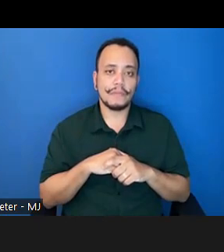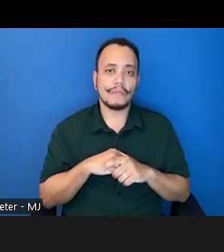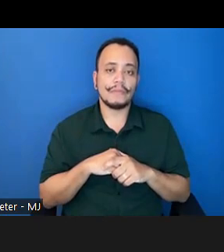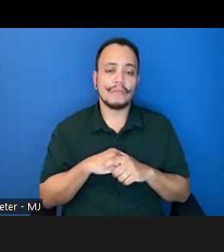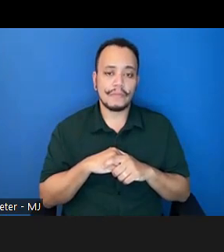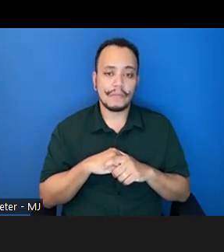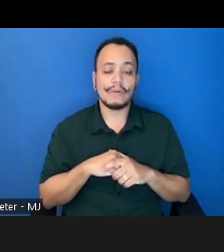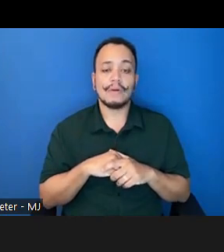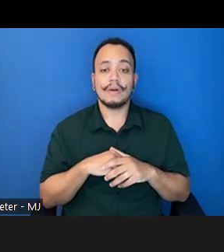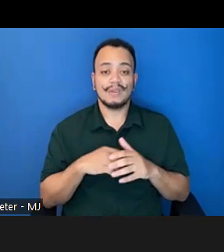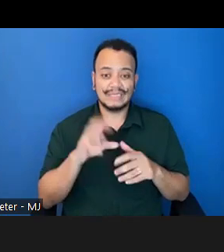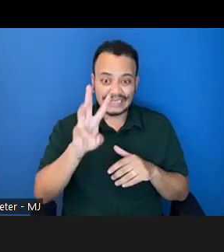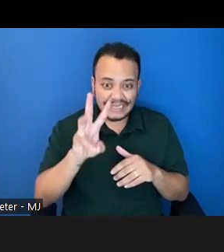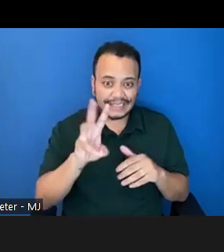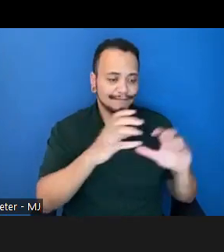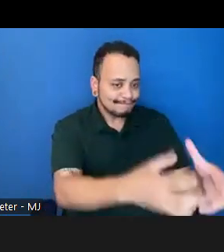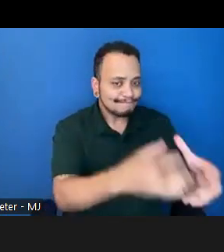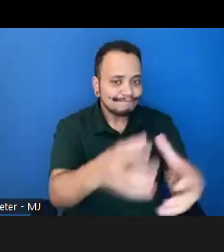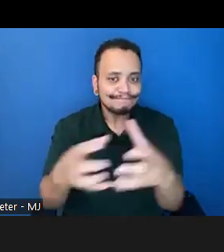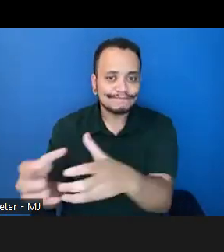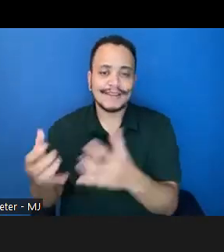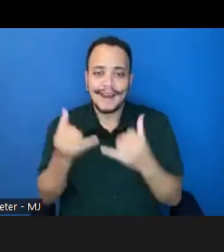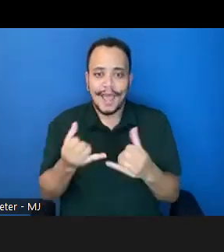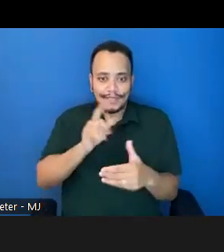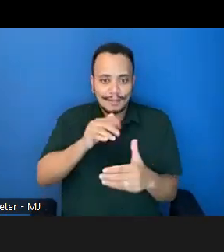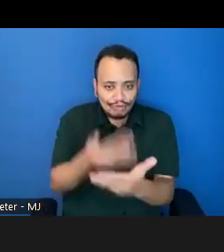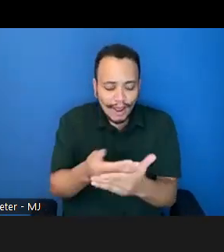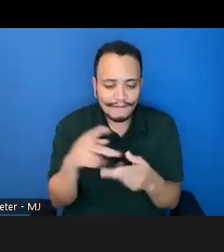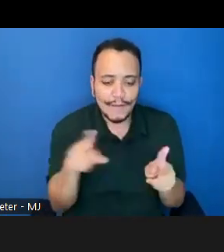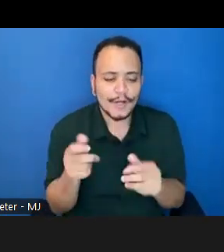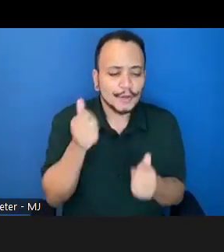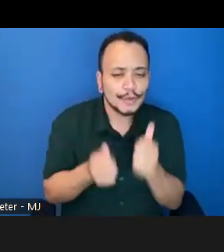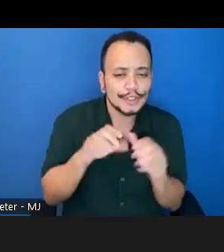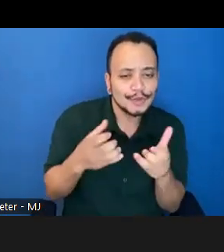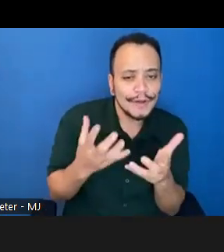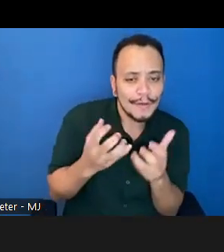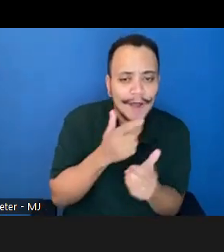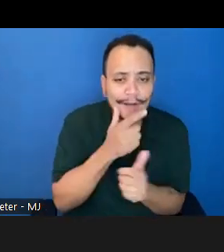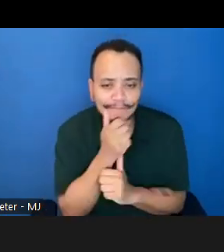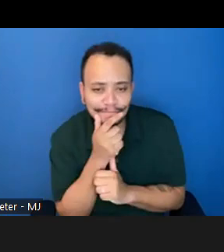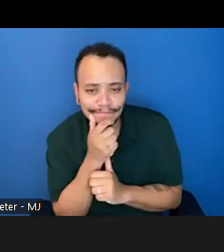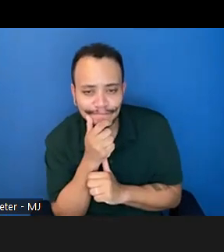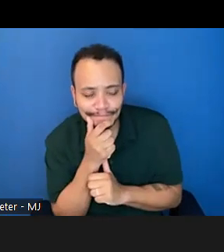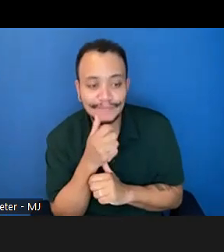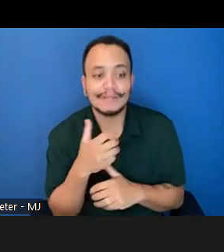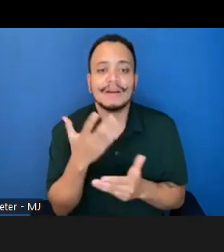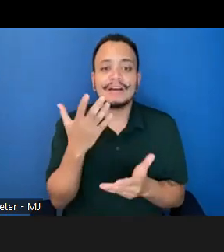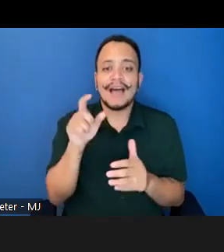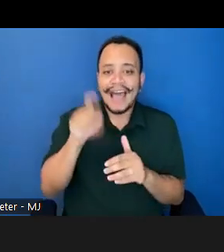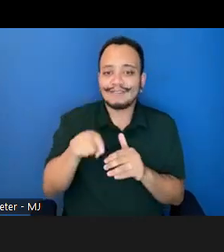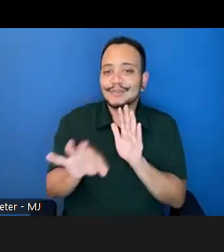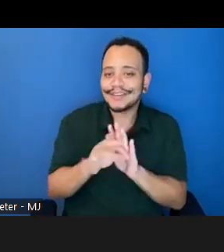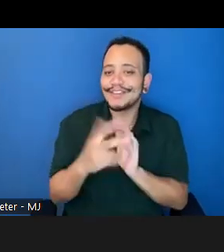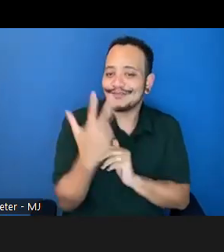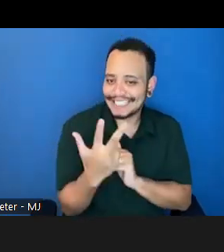choose to spend your time with. And as you sort of think about the groups, you list them in